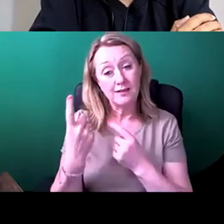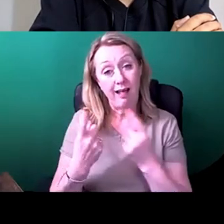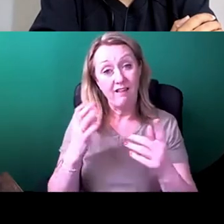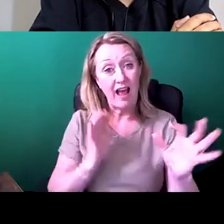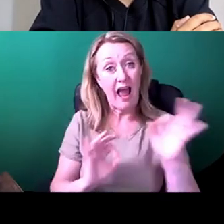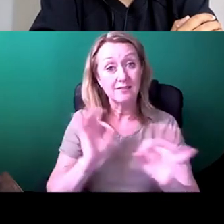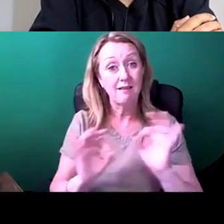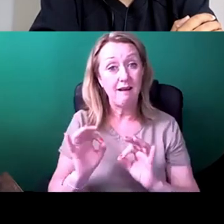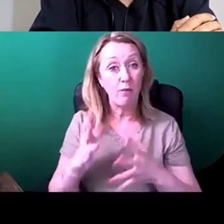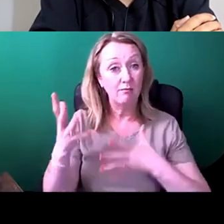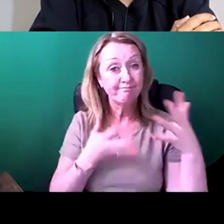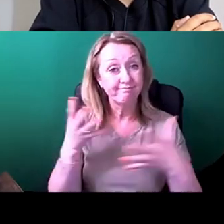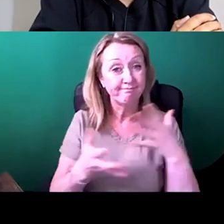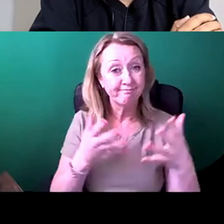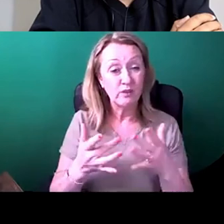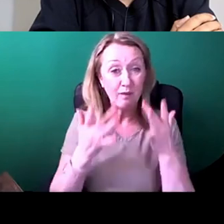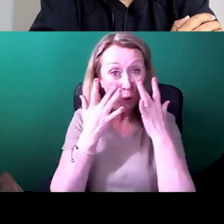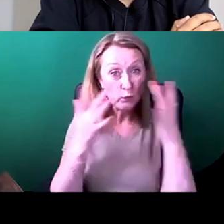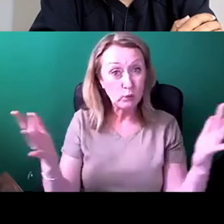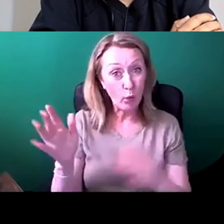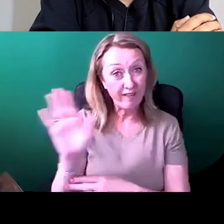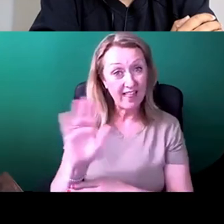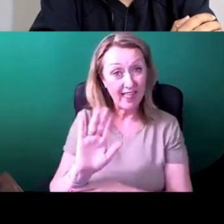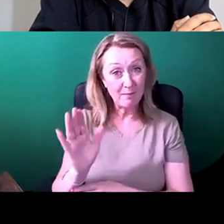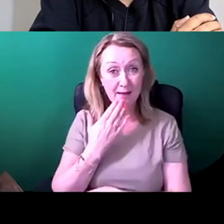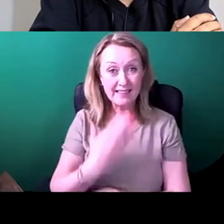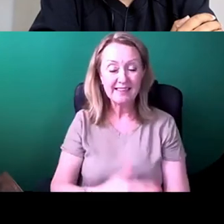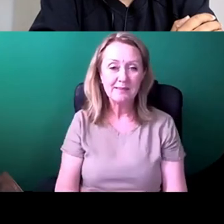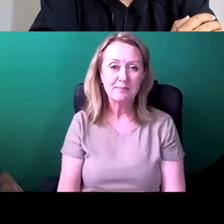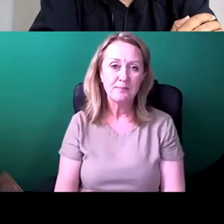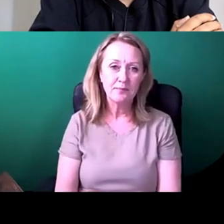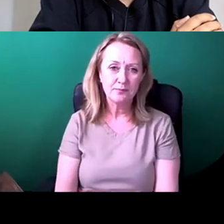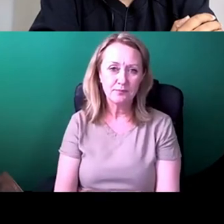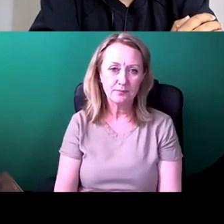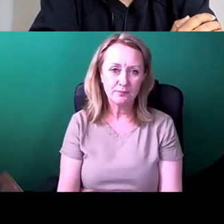So, Joe, if you could just put the film on.